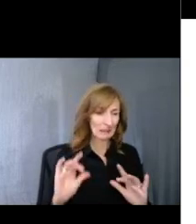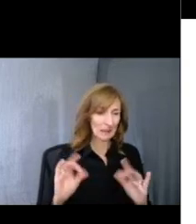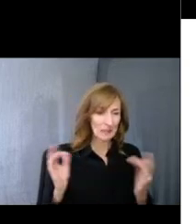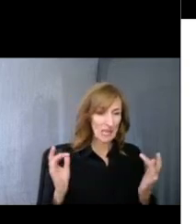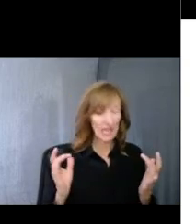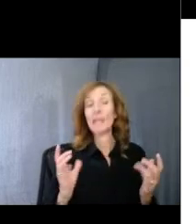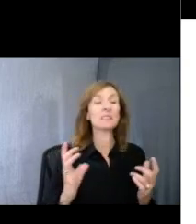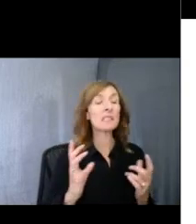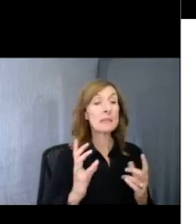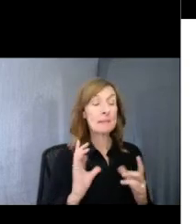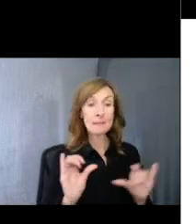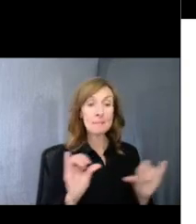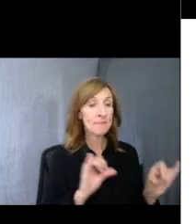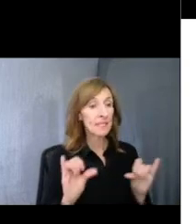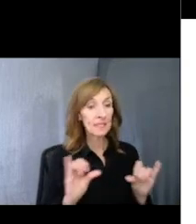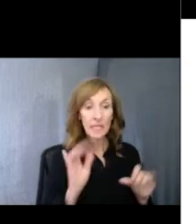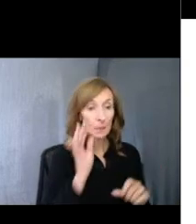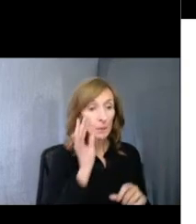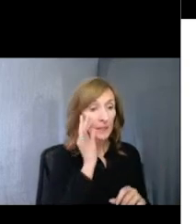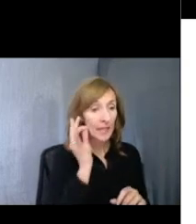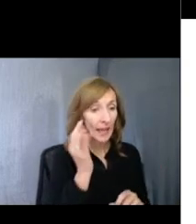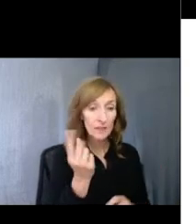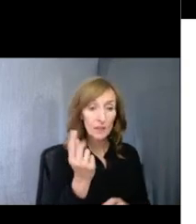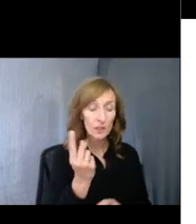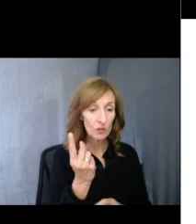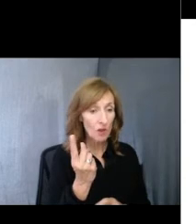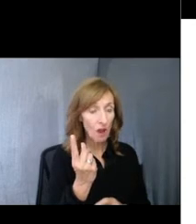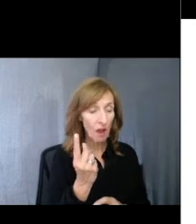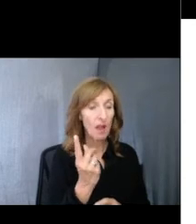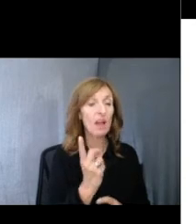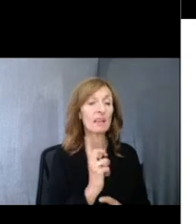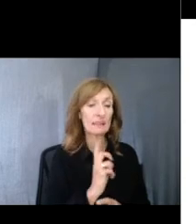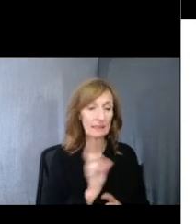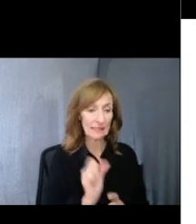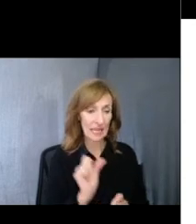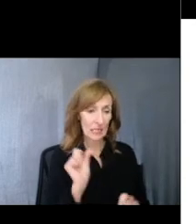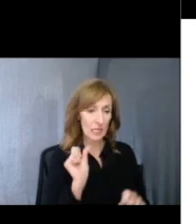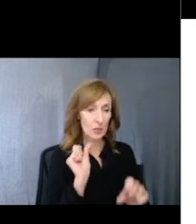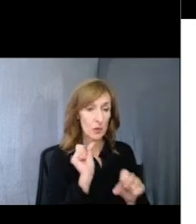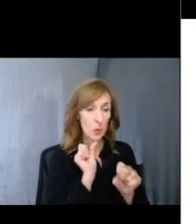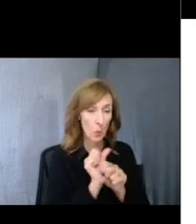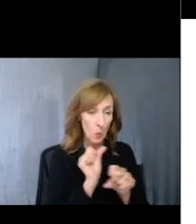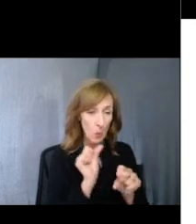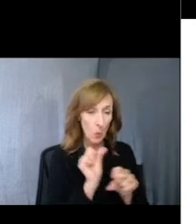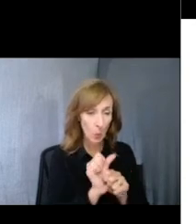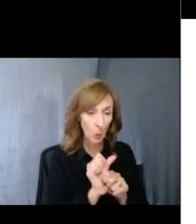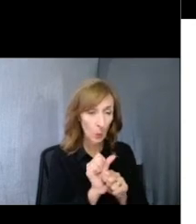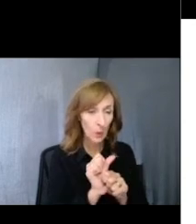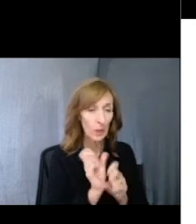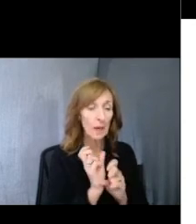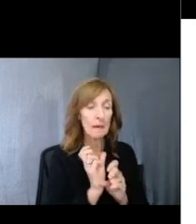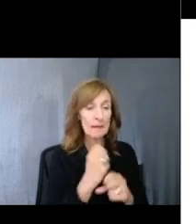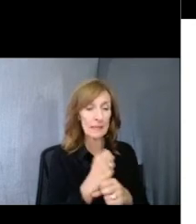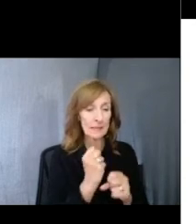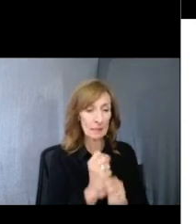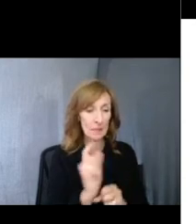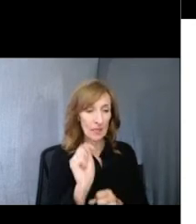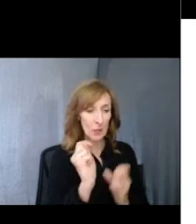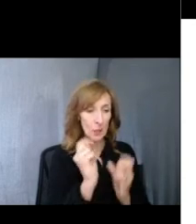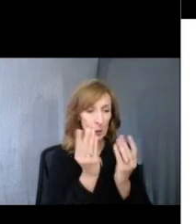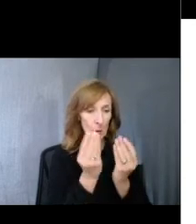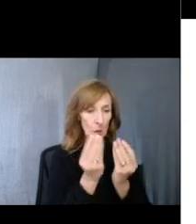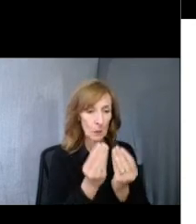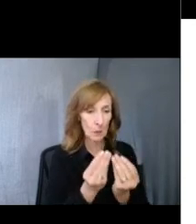urine. And this is important because when kidneys aren't functioning properly, they basically act more